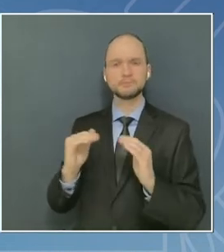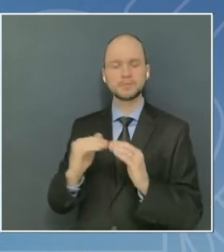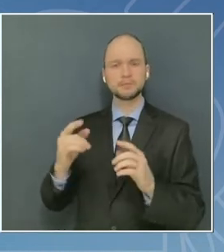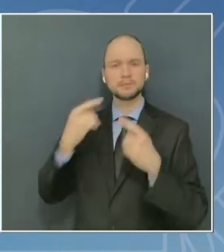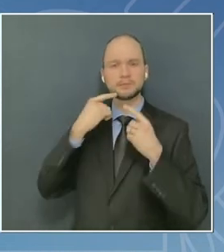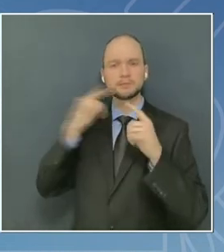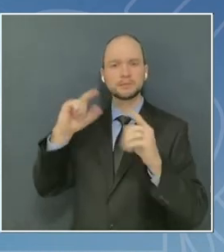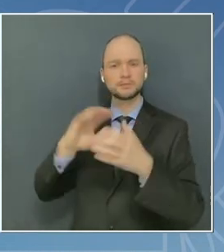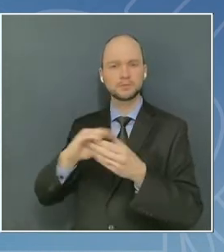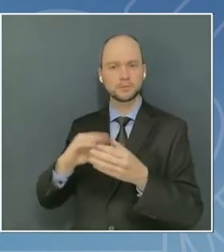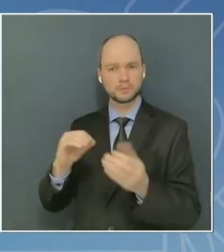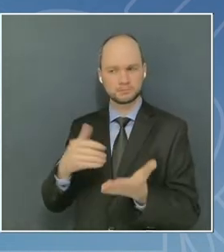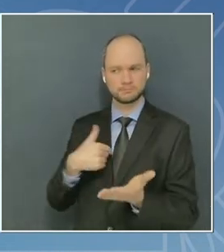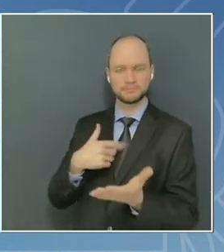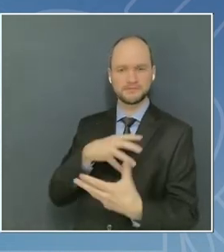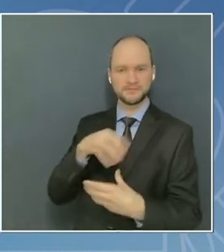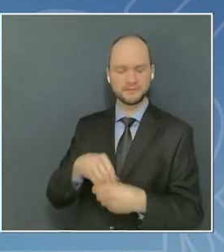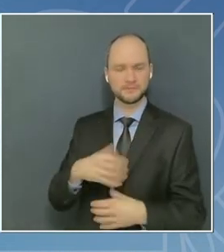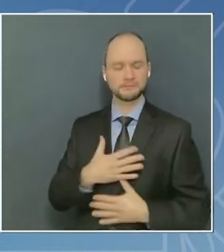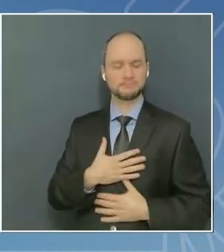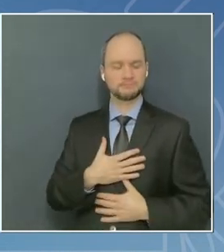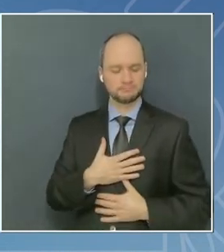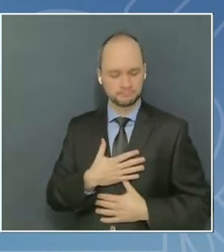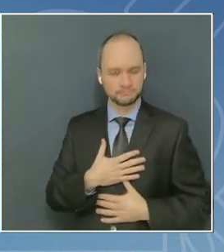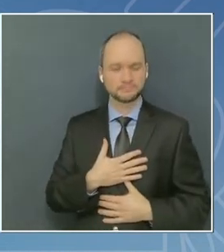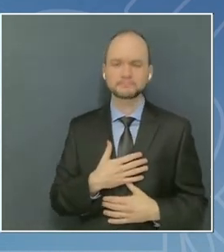As a banker, we deal with a lot of